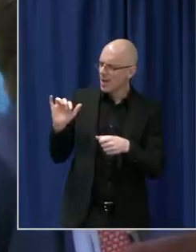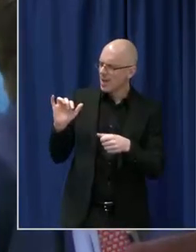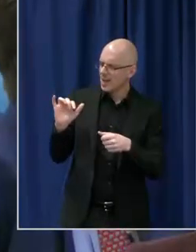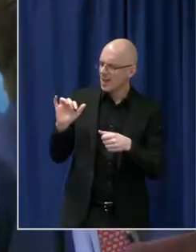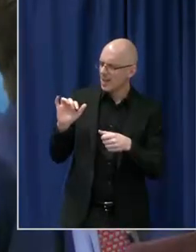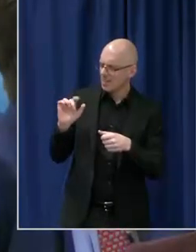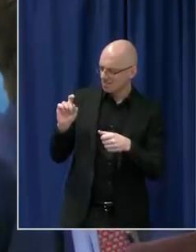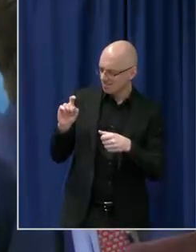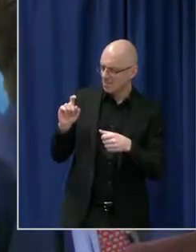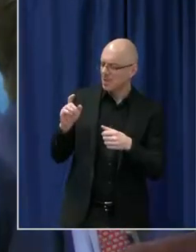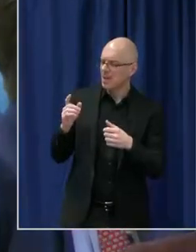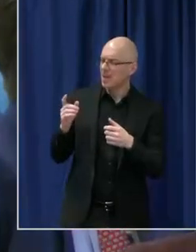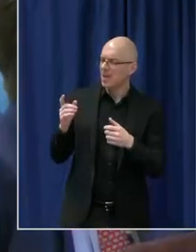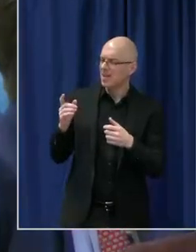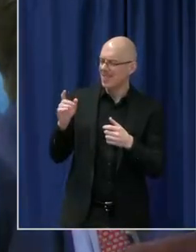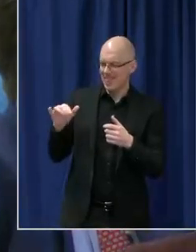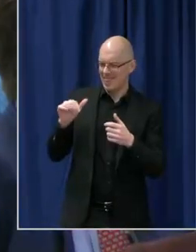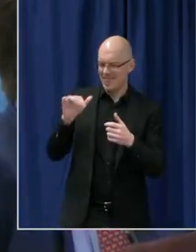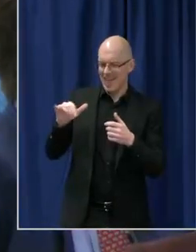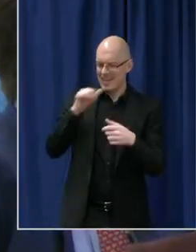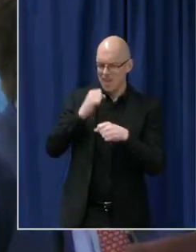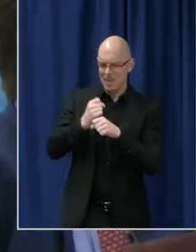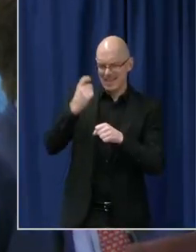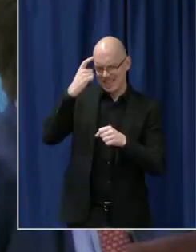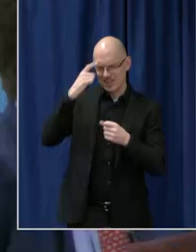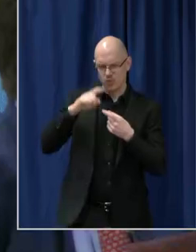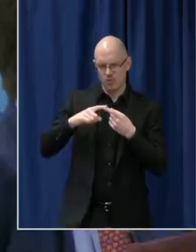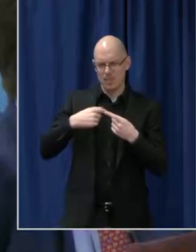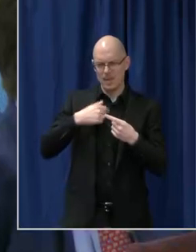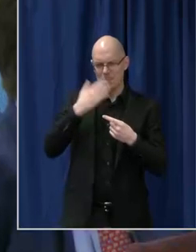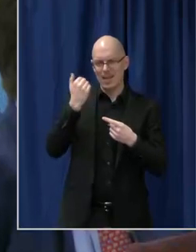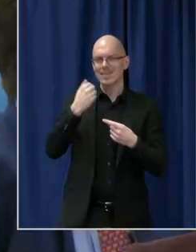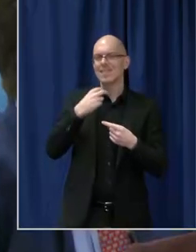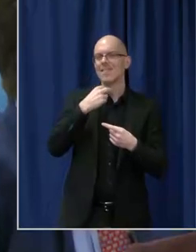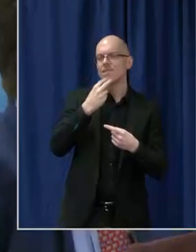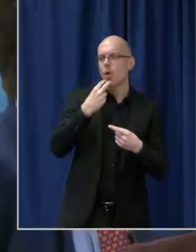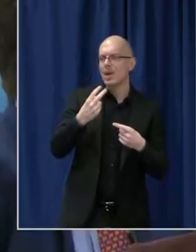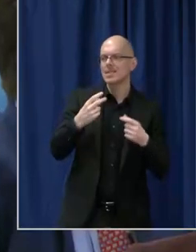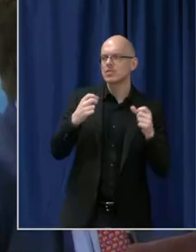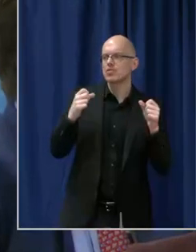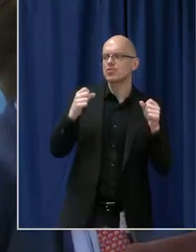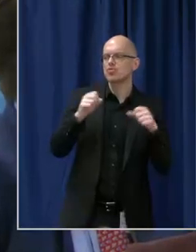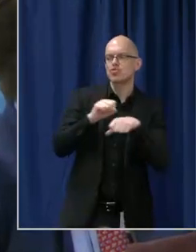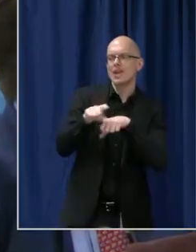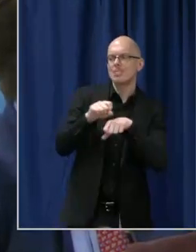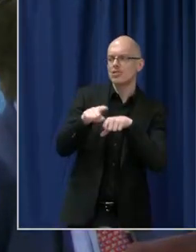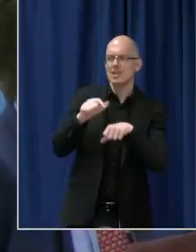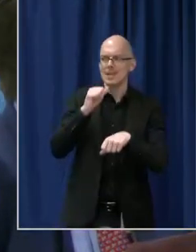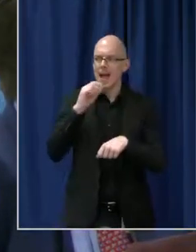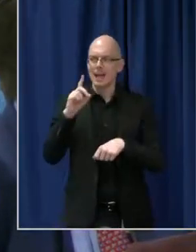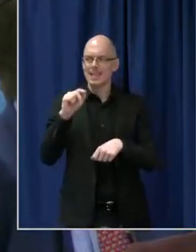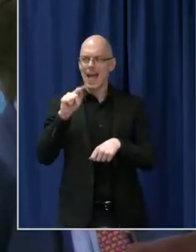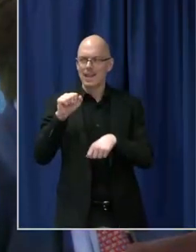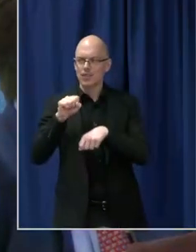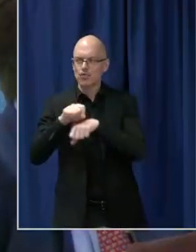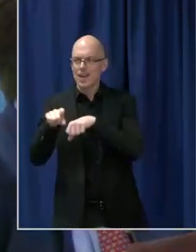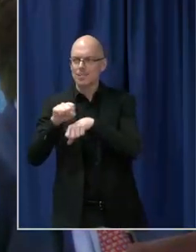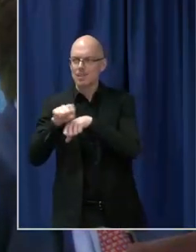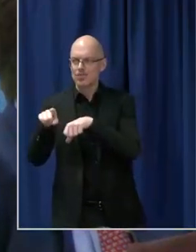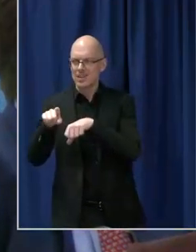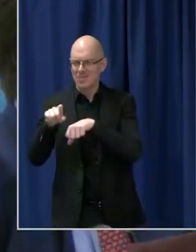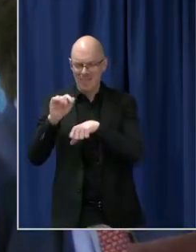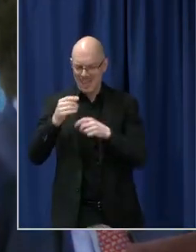that doesn't necessarily make sense because it's a voice transmission. It's not a data transmission. So that location has been passed along ever